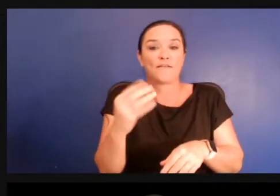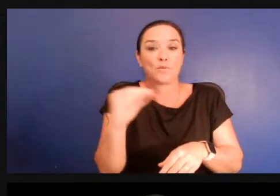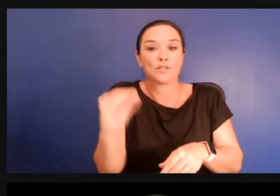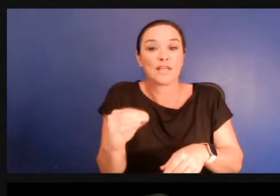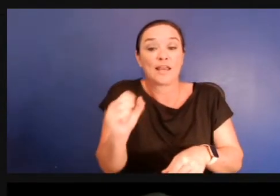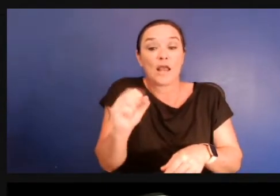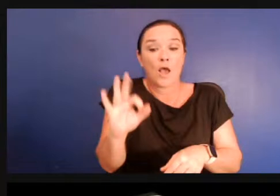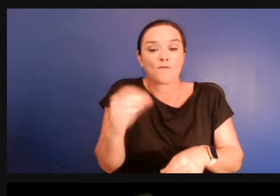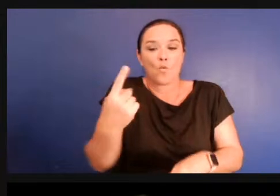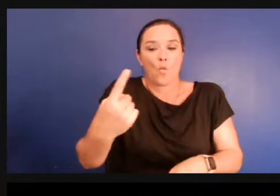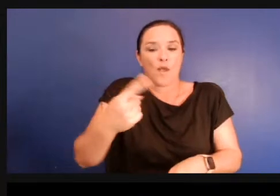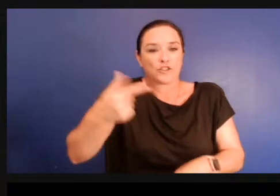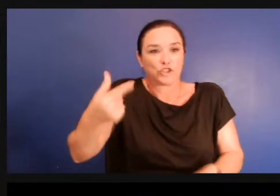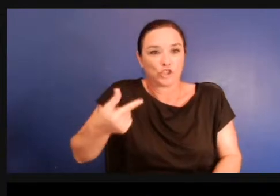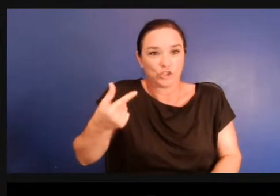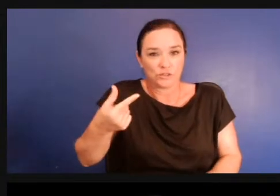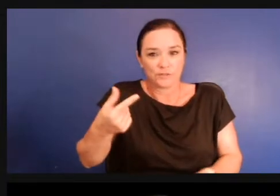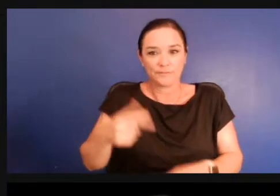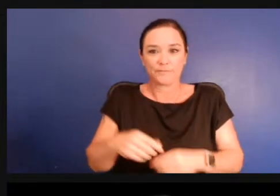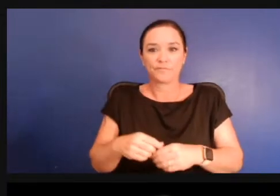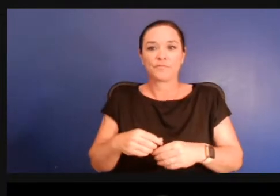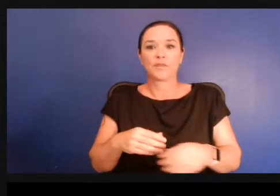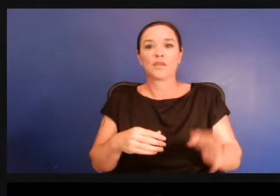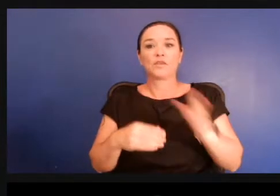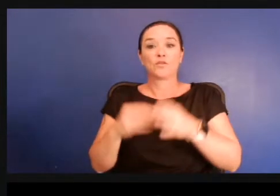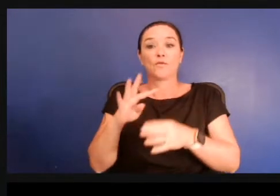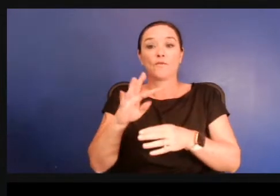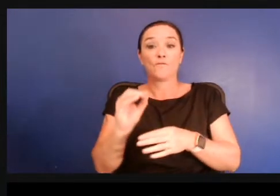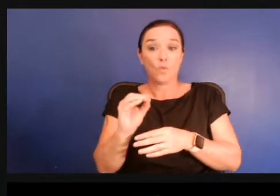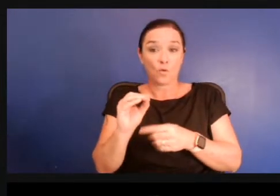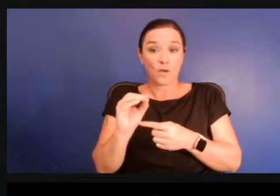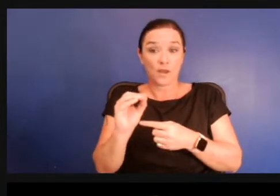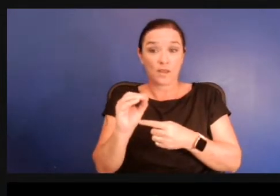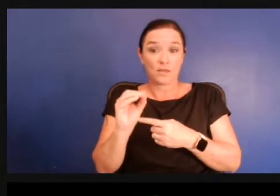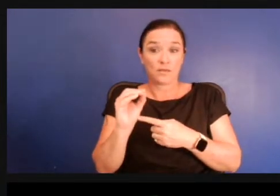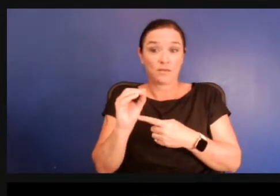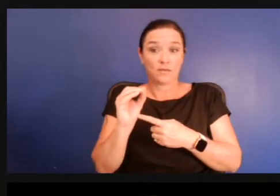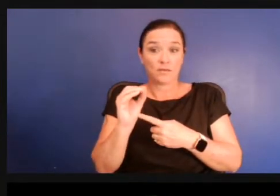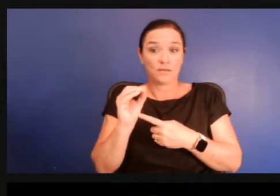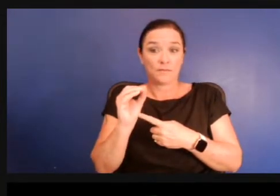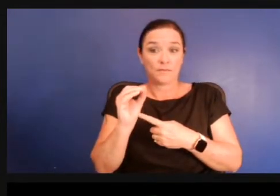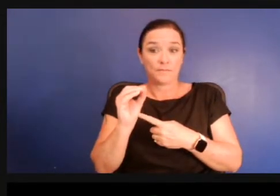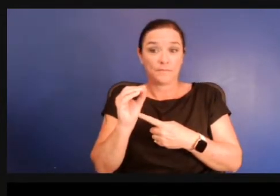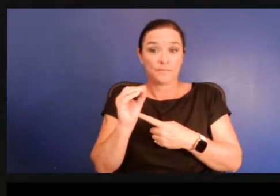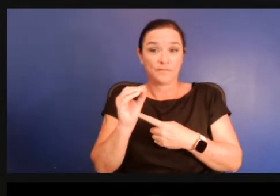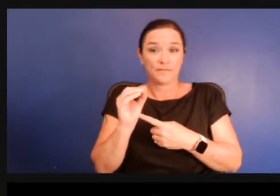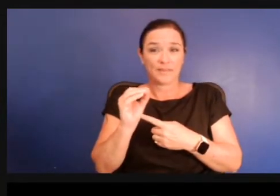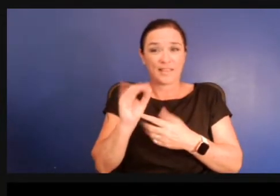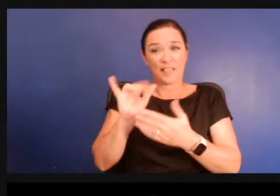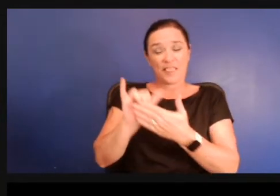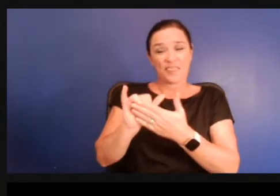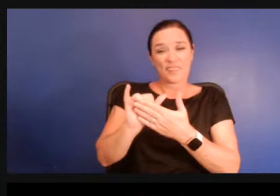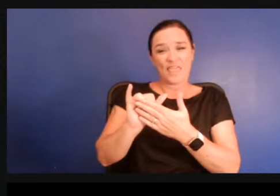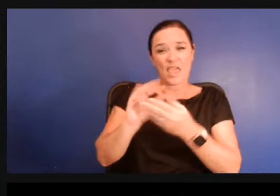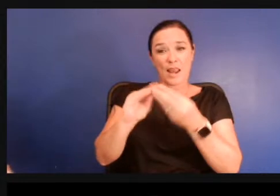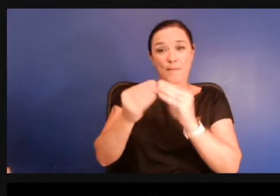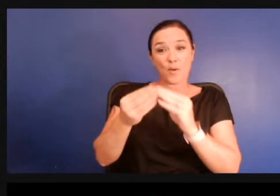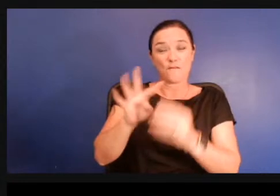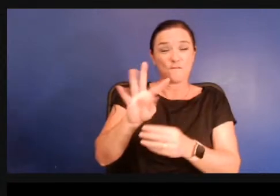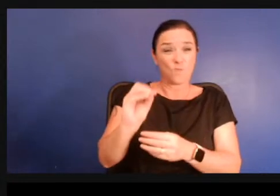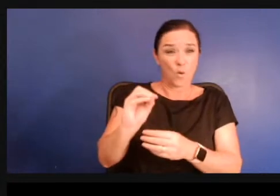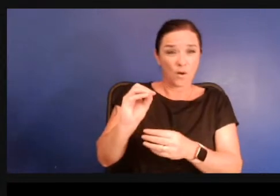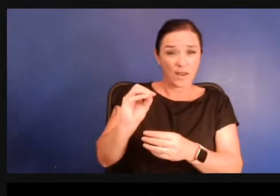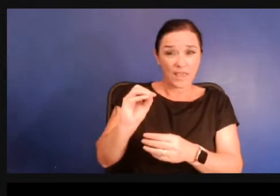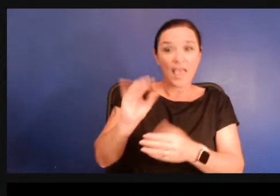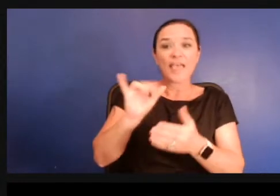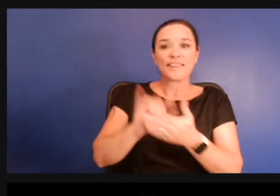G. Up to 8, it doubles to 40, right? So you see it's really in this range of 40%, 0.4